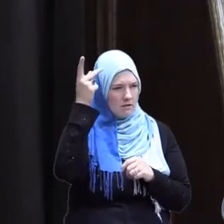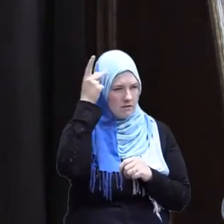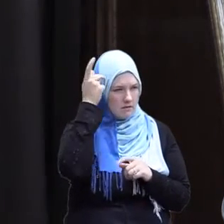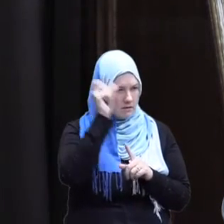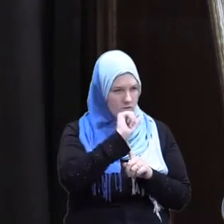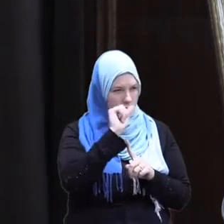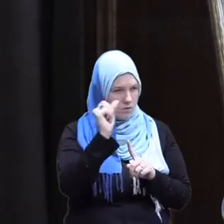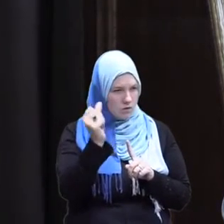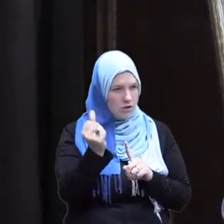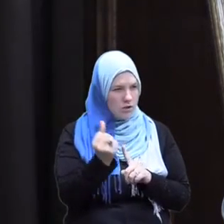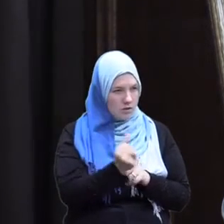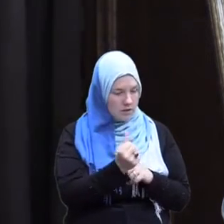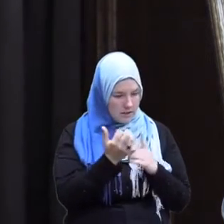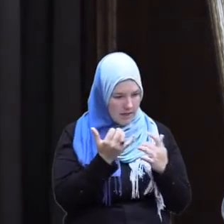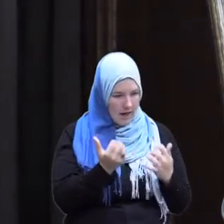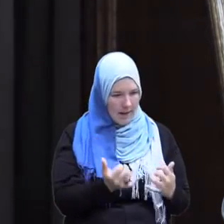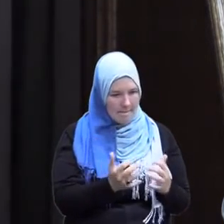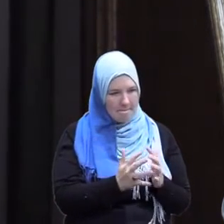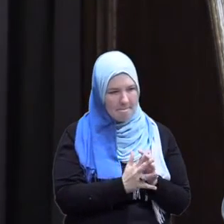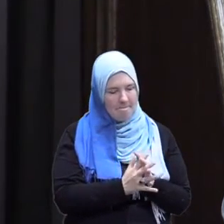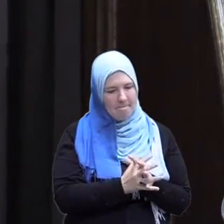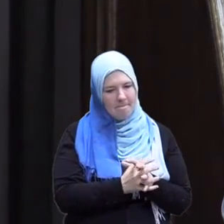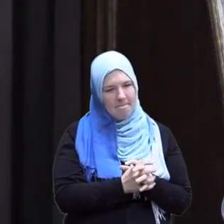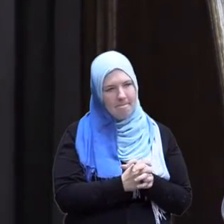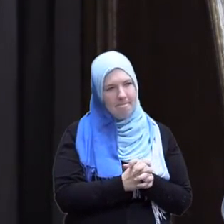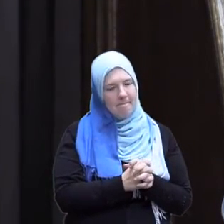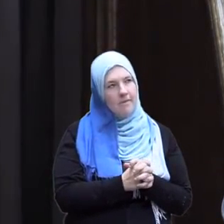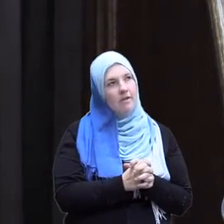atmosphere is not